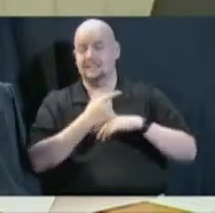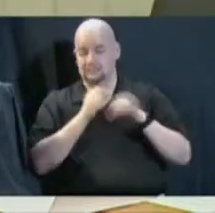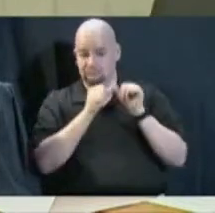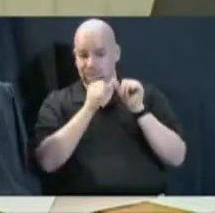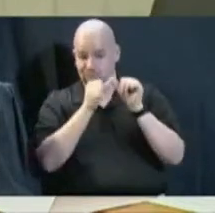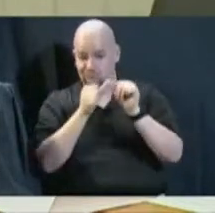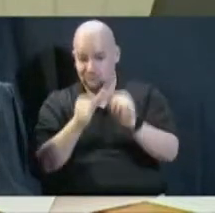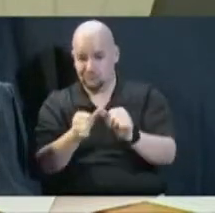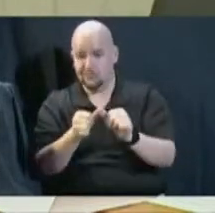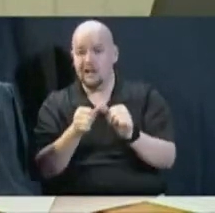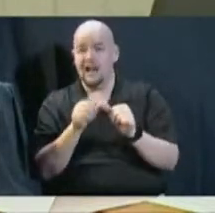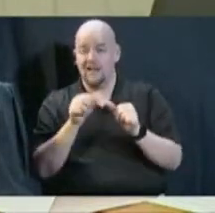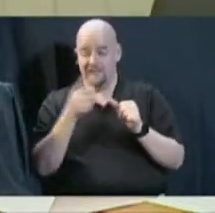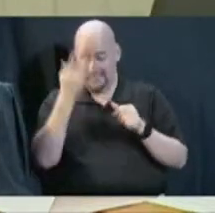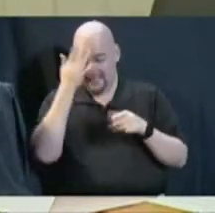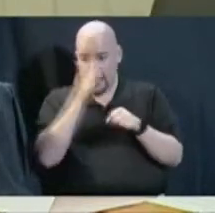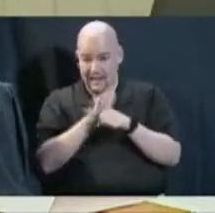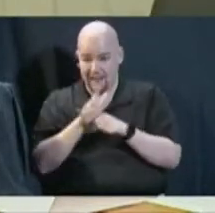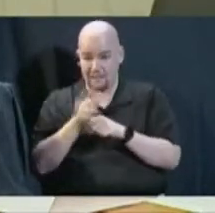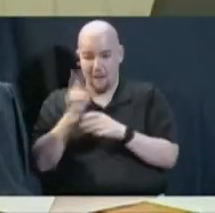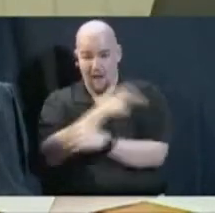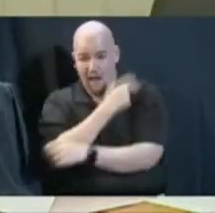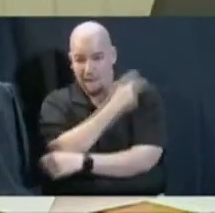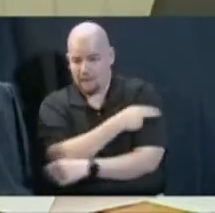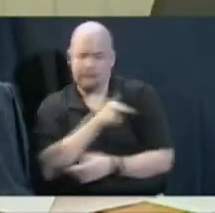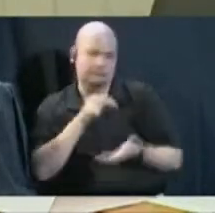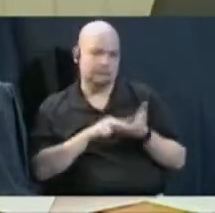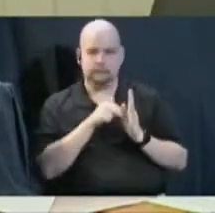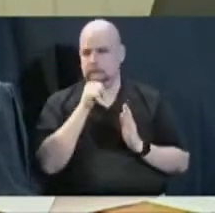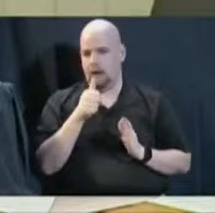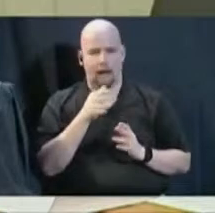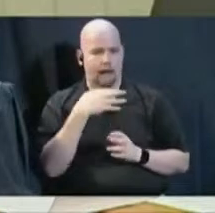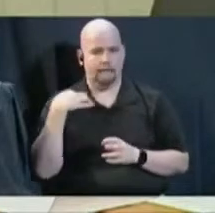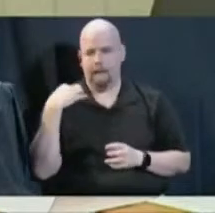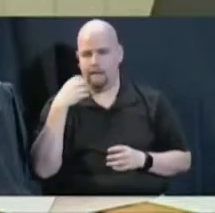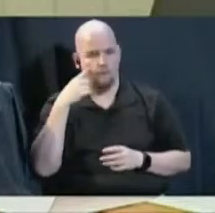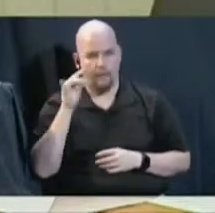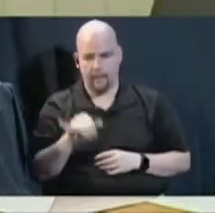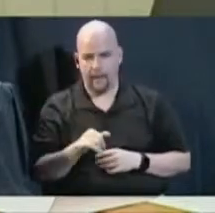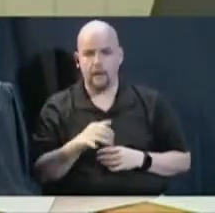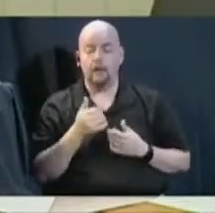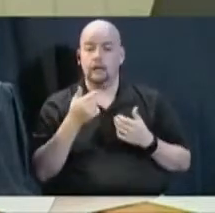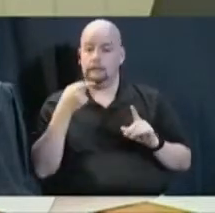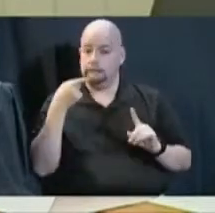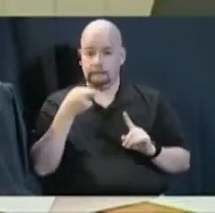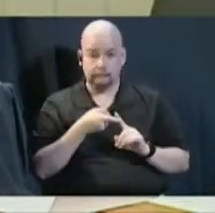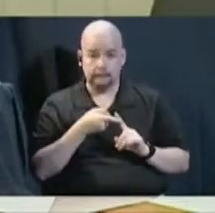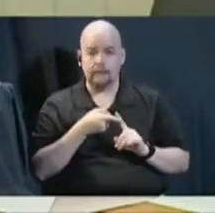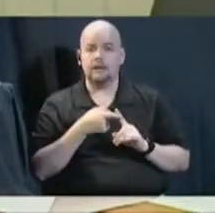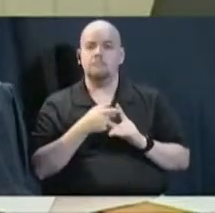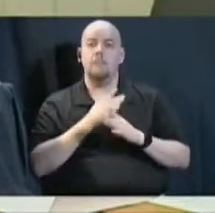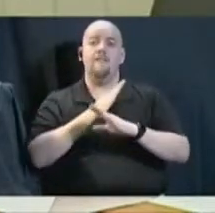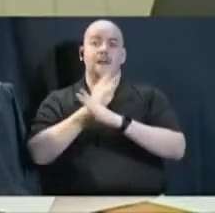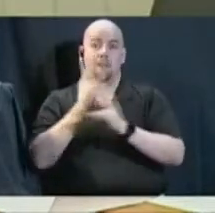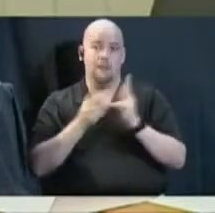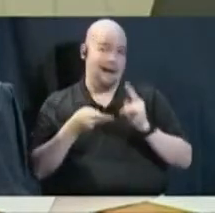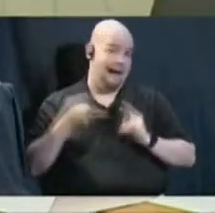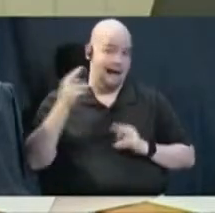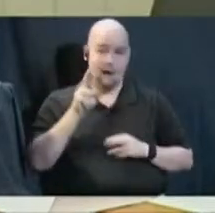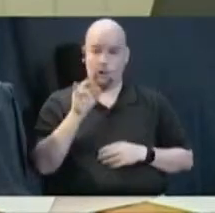hospitalized, you're not a candidate for it. The point of it is to try to prevent people who are at high risk